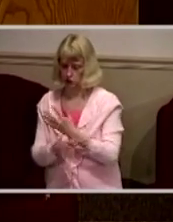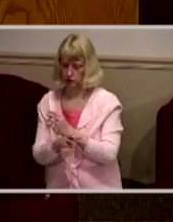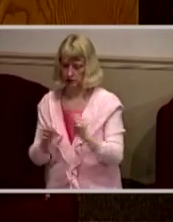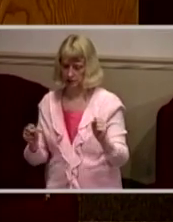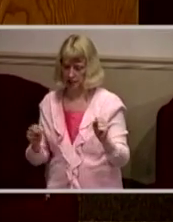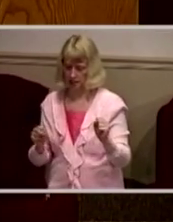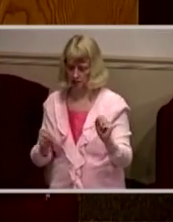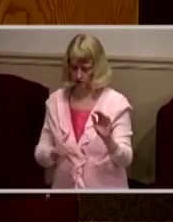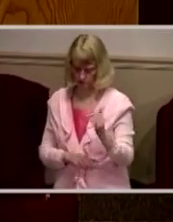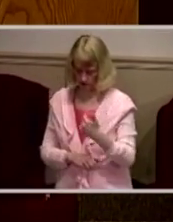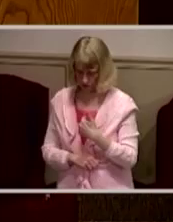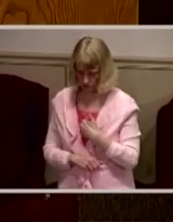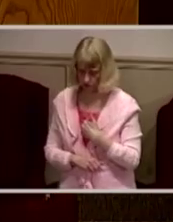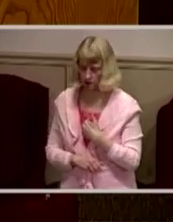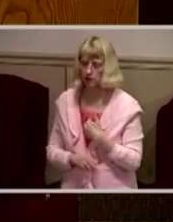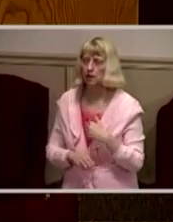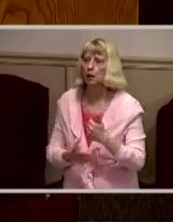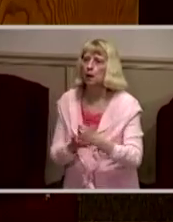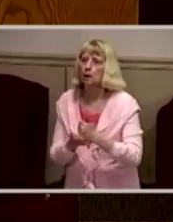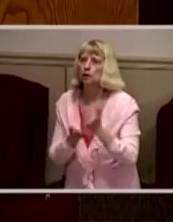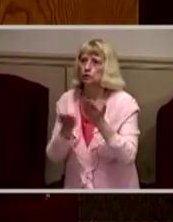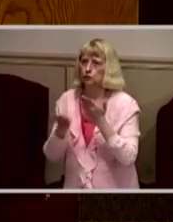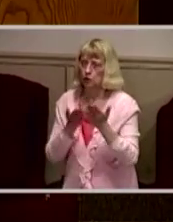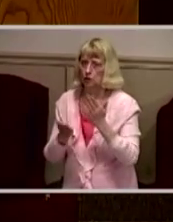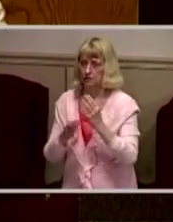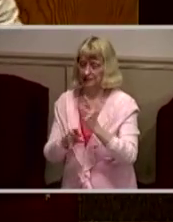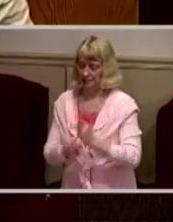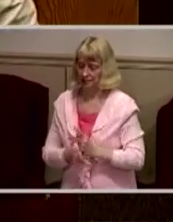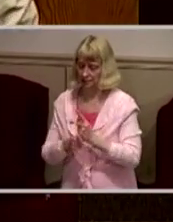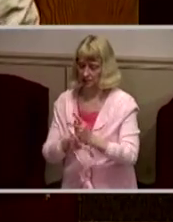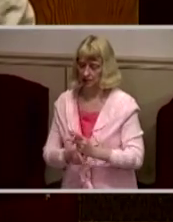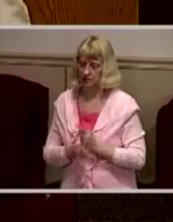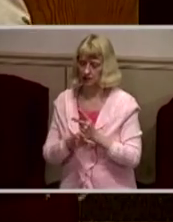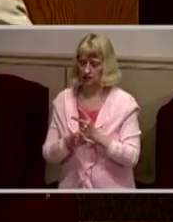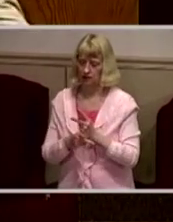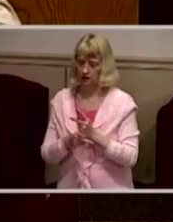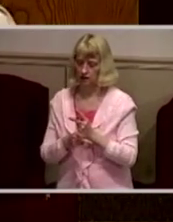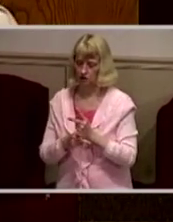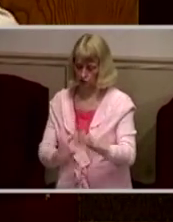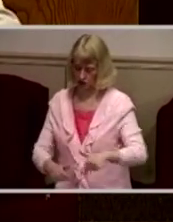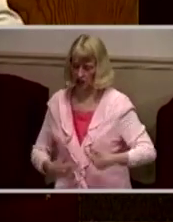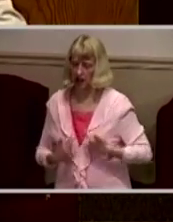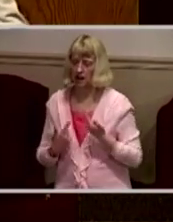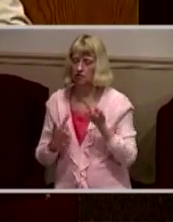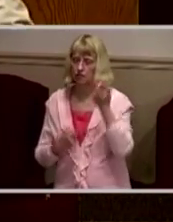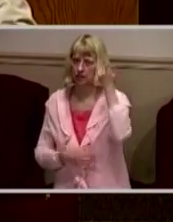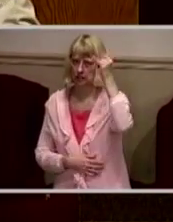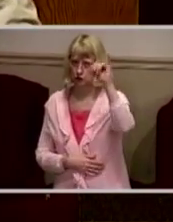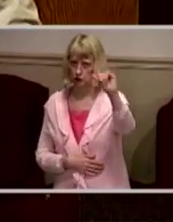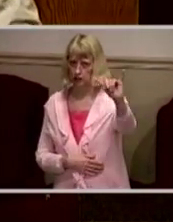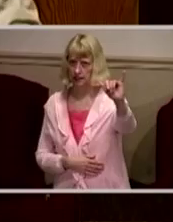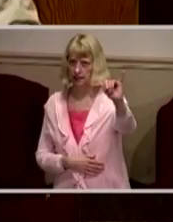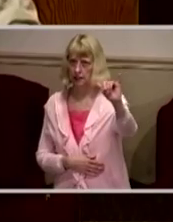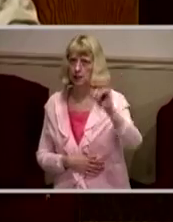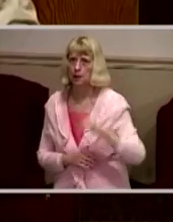you, to enable you to serve me, and to sustain you, not only for life, but for all of